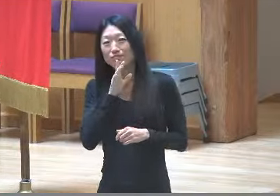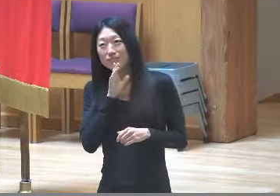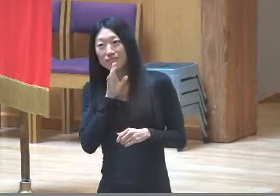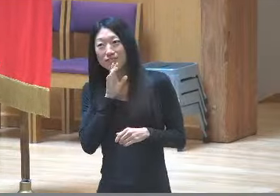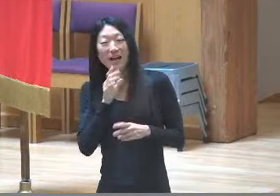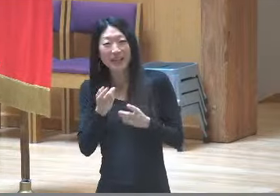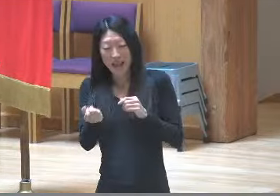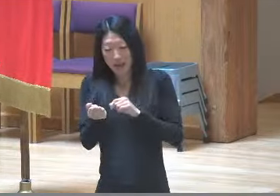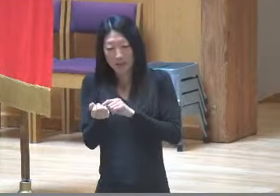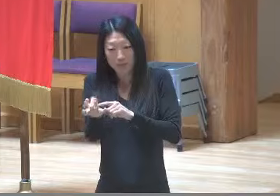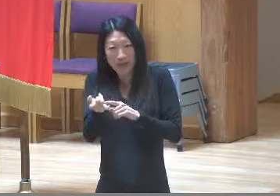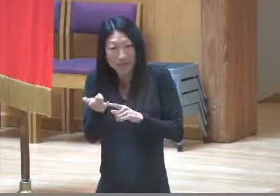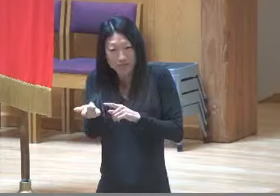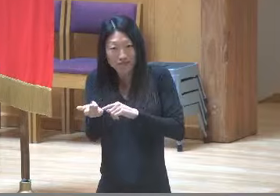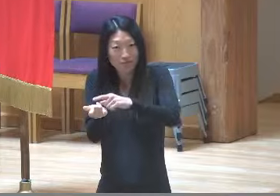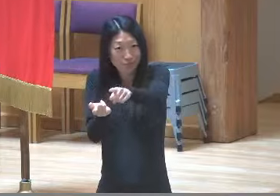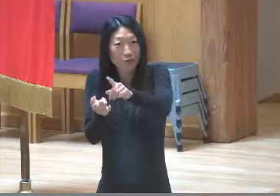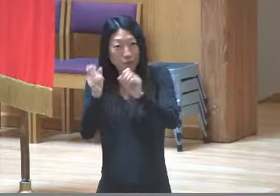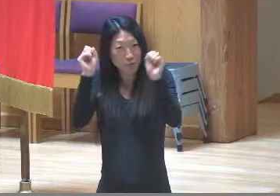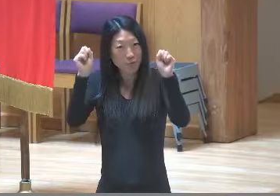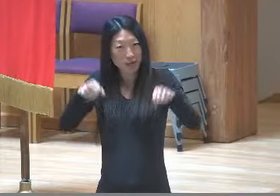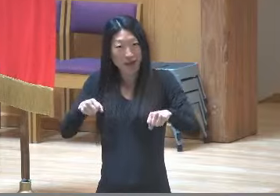He shoots it out of his hand. Yeah.